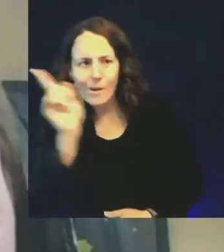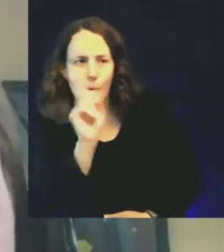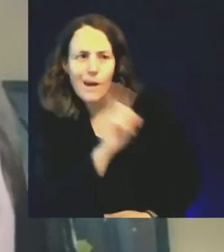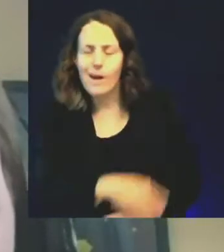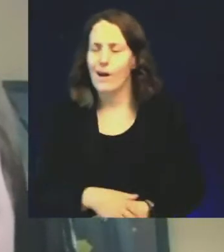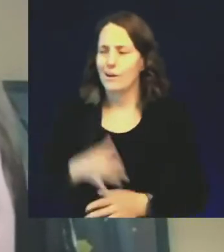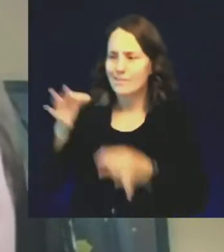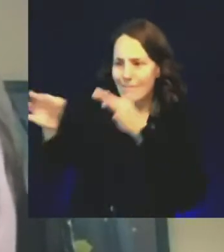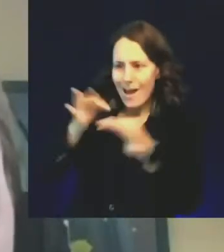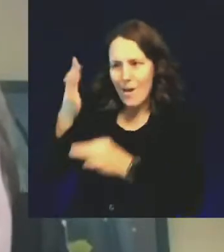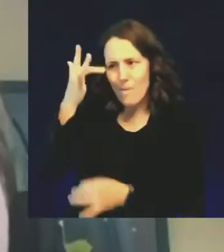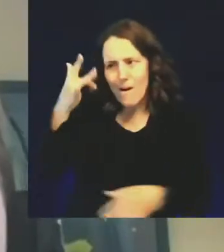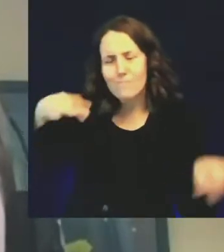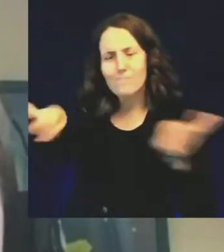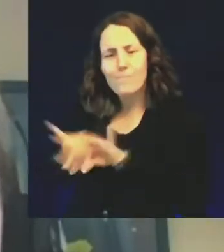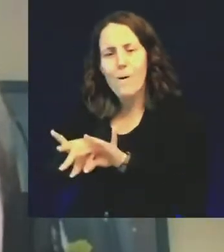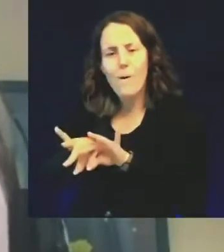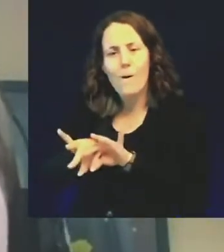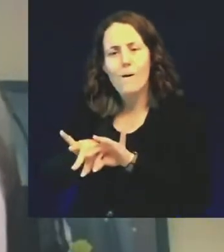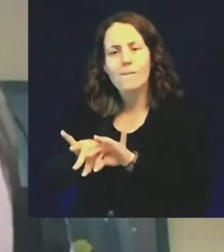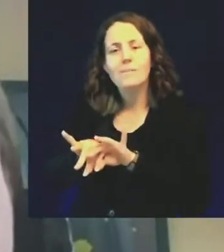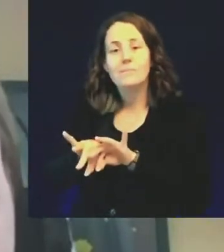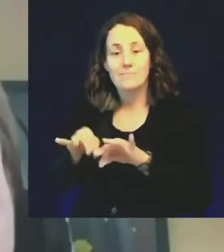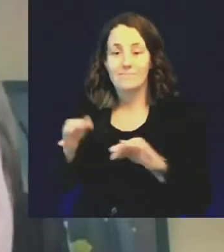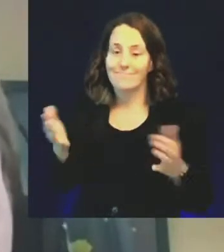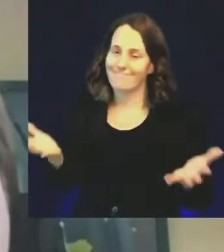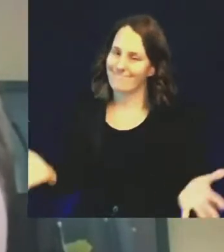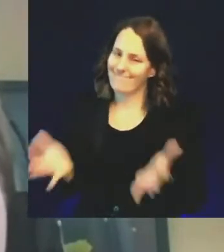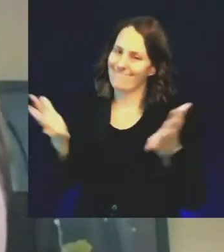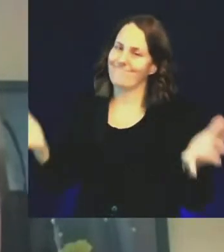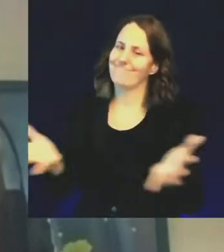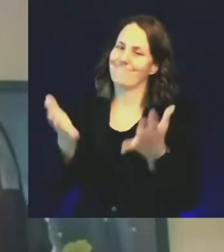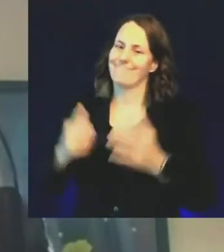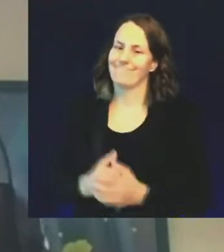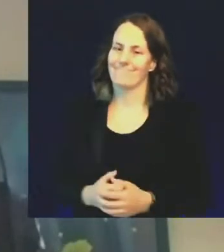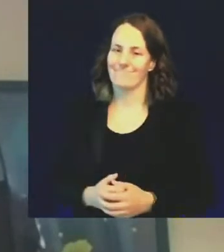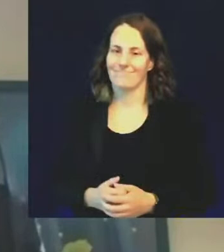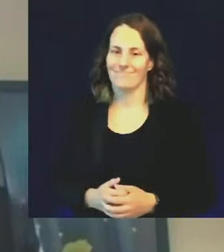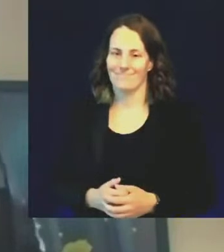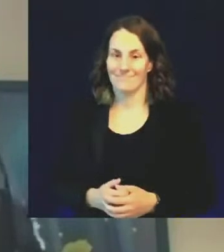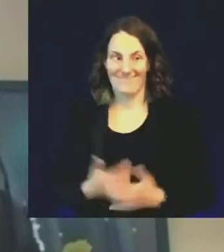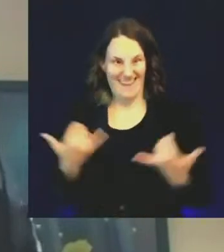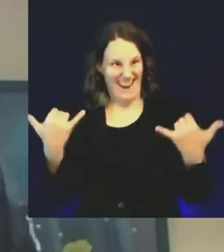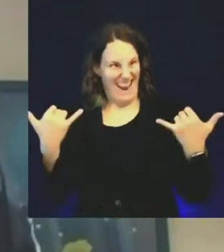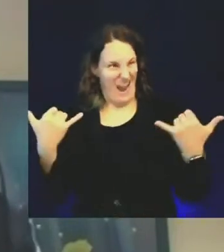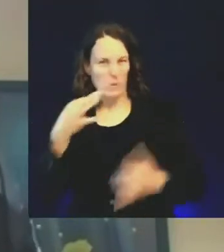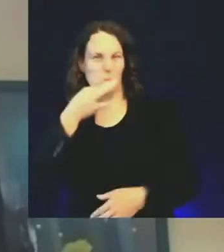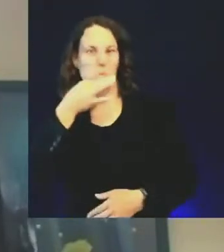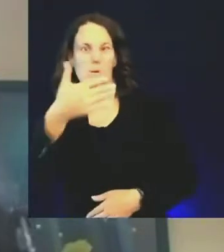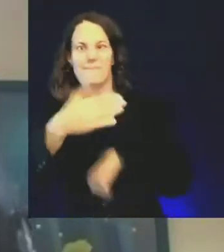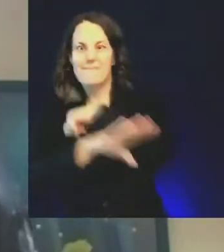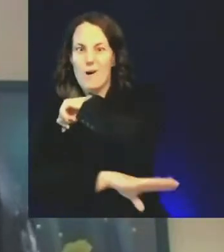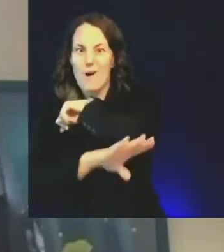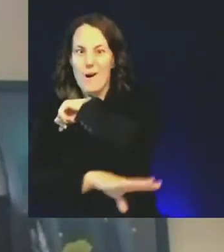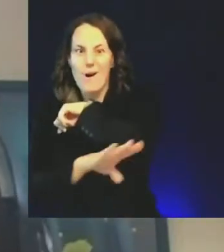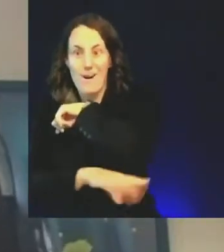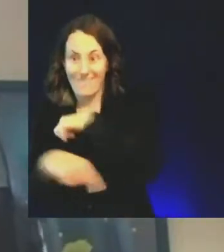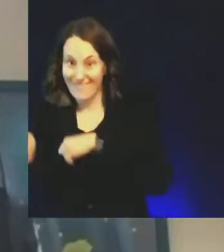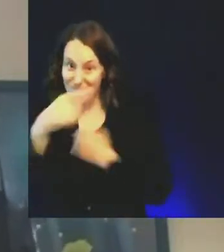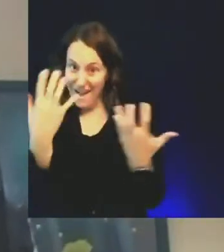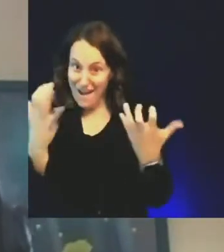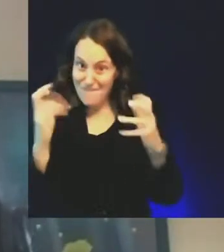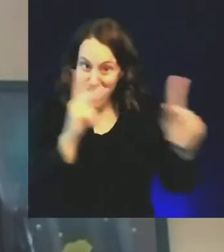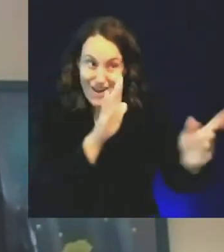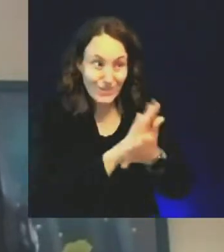good time for people to get vaccine. I know at the end of the semester, I heard from many students, I just don't want to get it now. I don't want